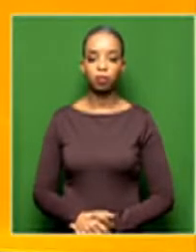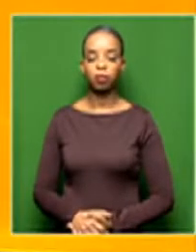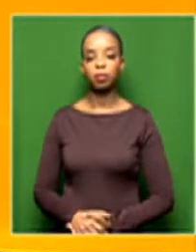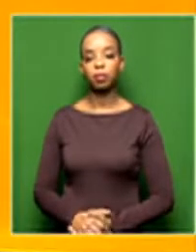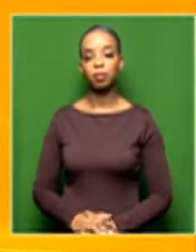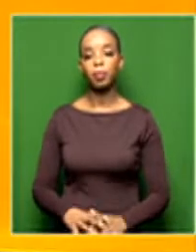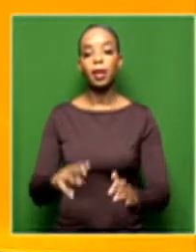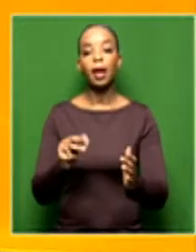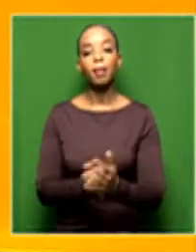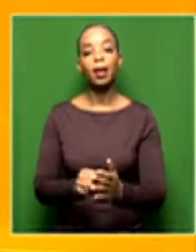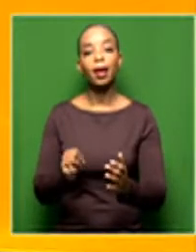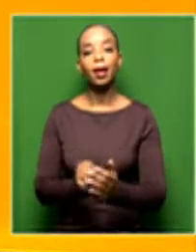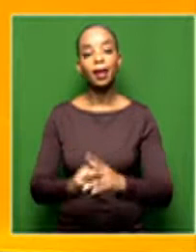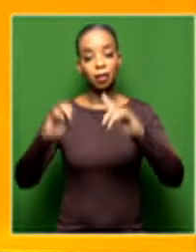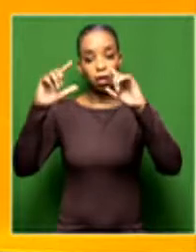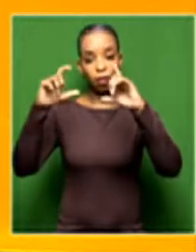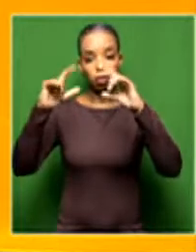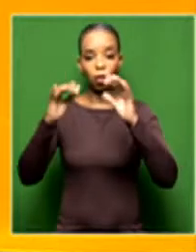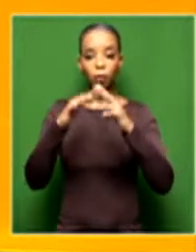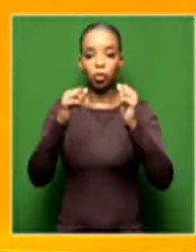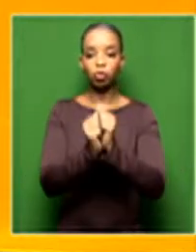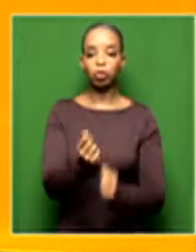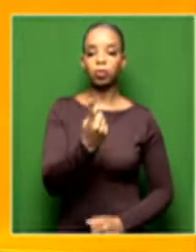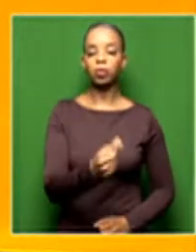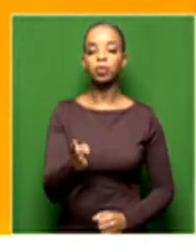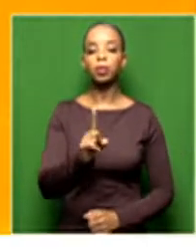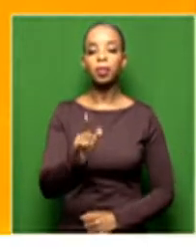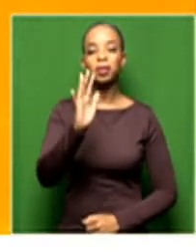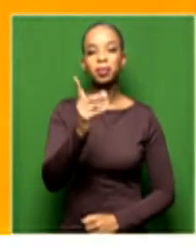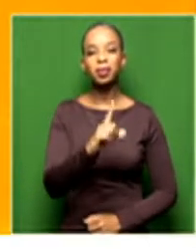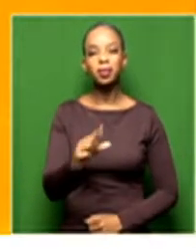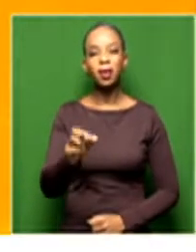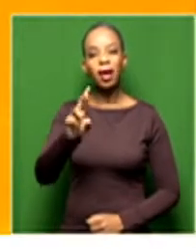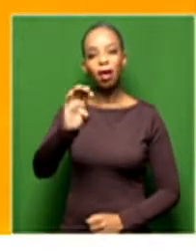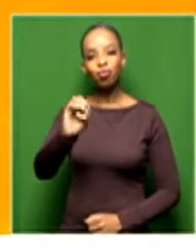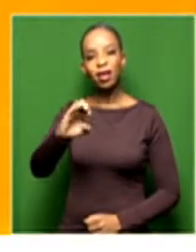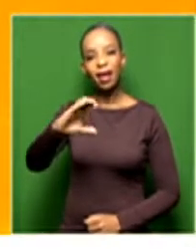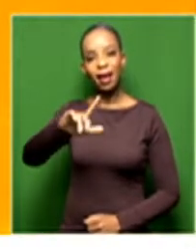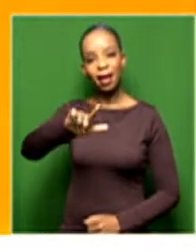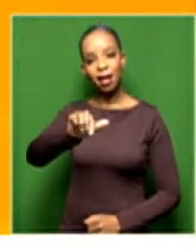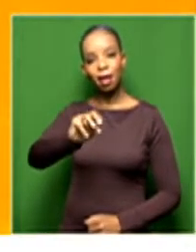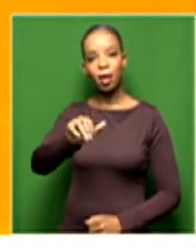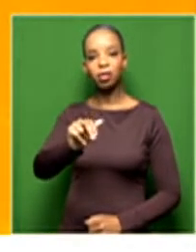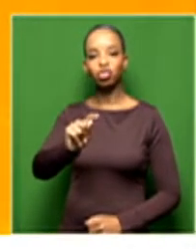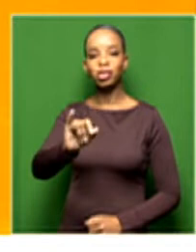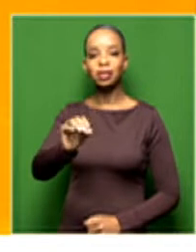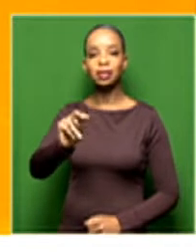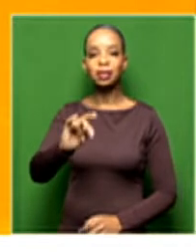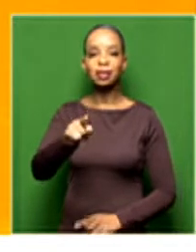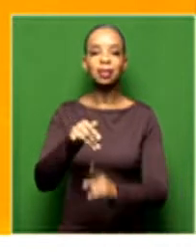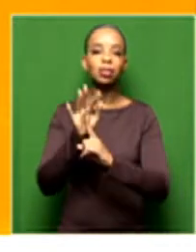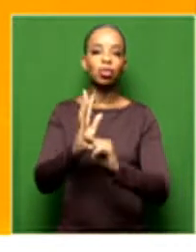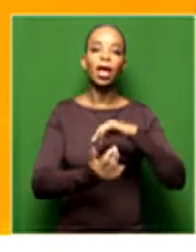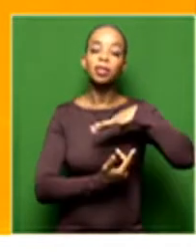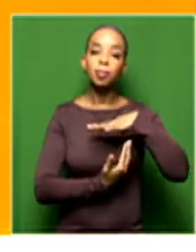The Market Photo Workshop will be showcasing an exhibition titled Reclamations that reflects both the aspirations and the disquiet of